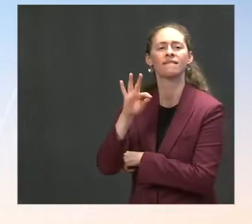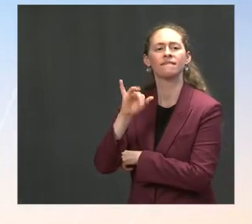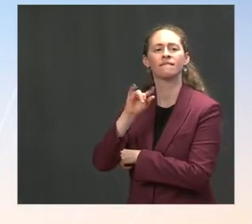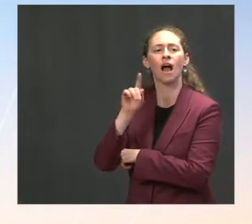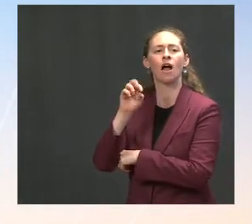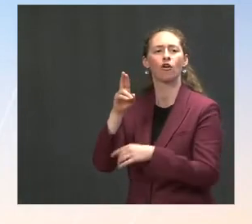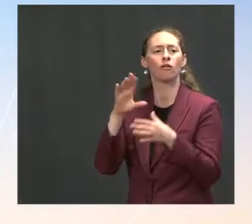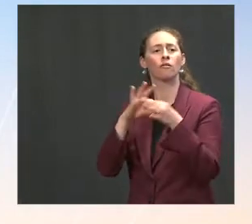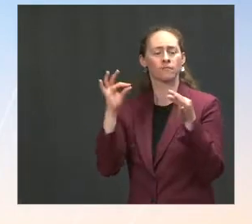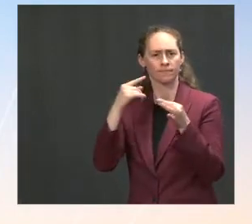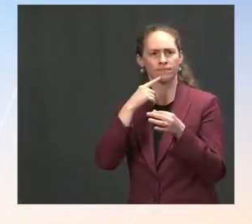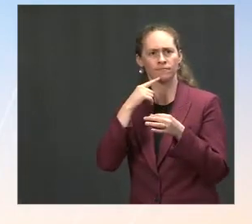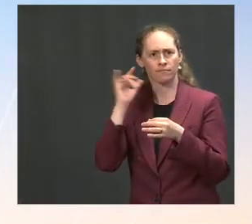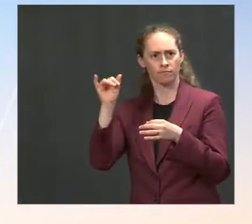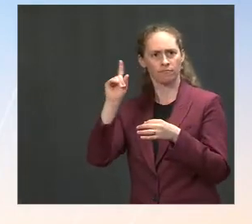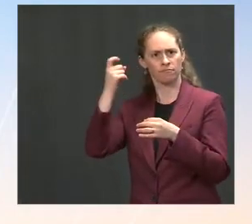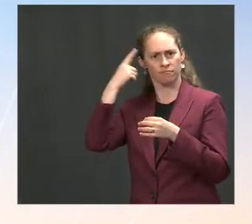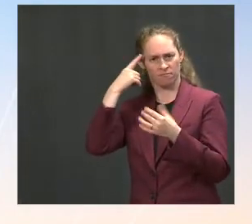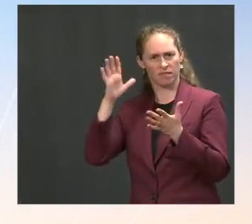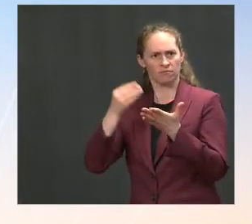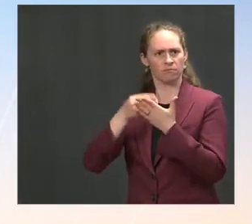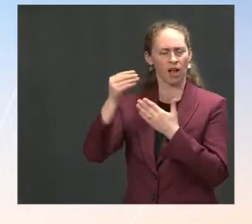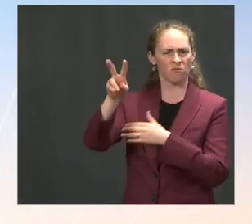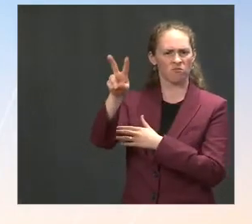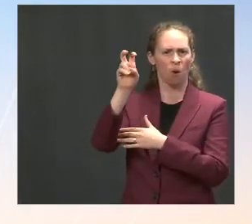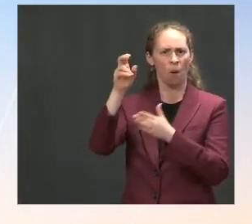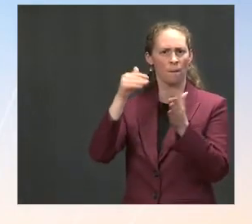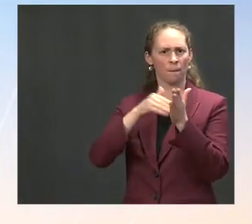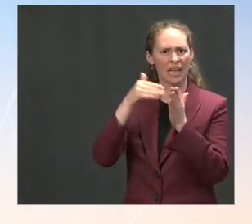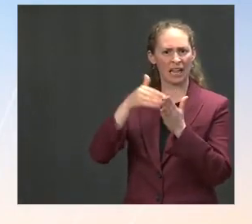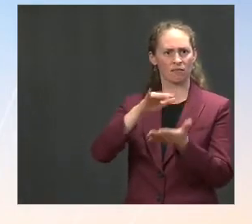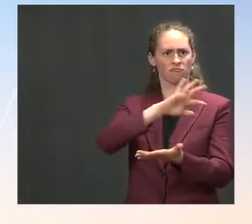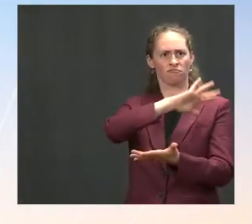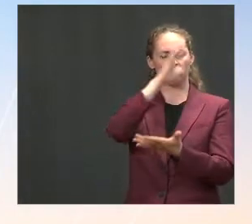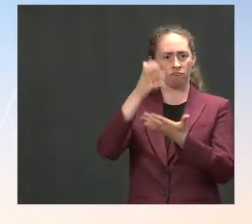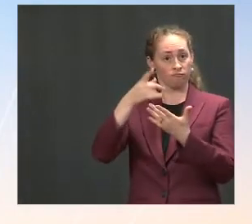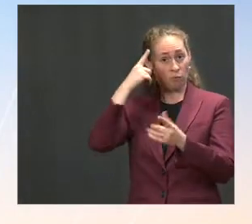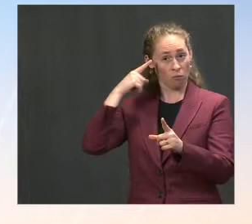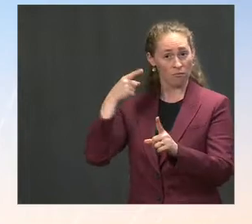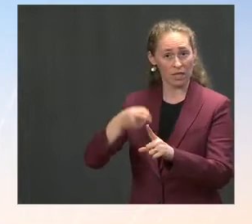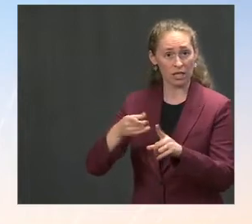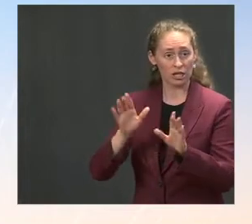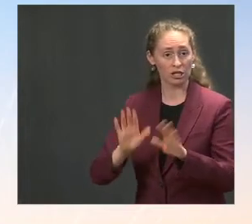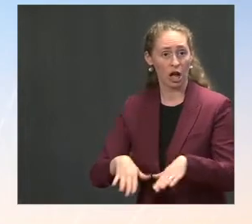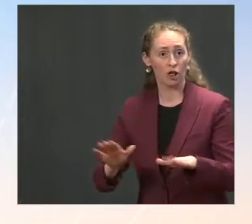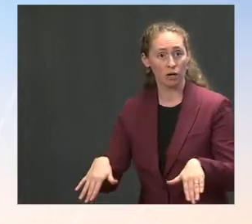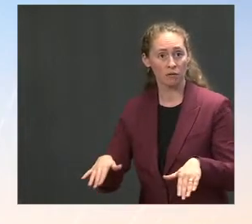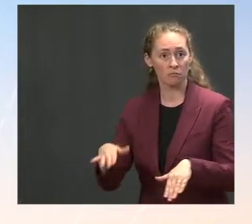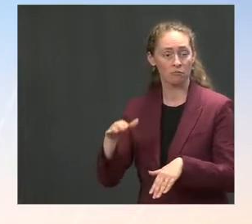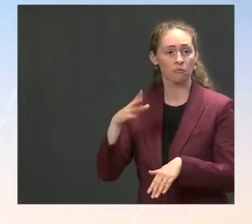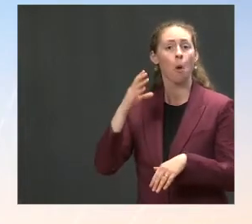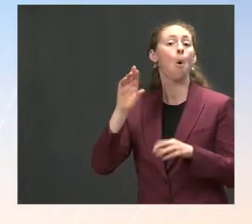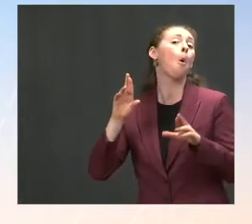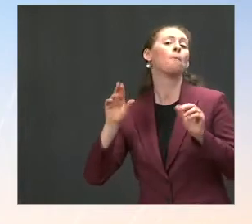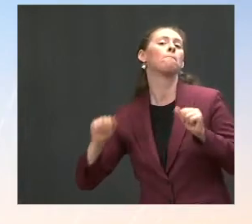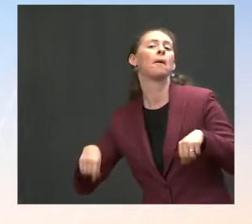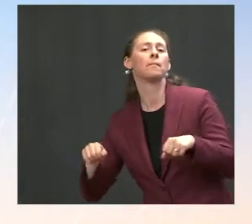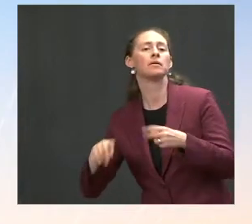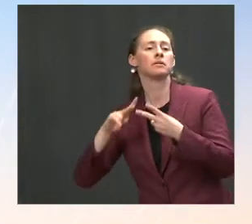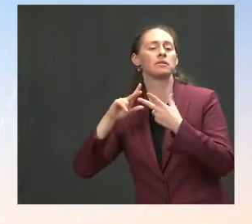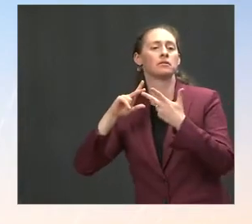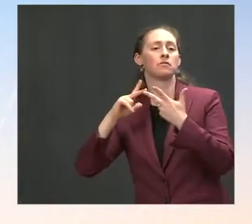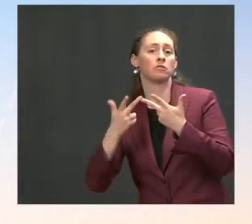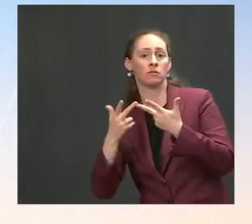200 million doses of its vaccine for children and for potential booster shots. Can you confirm the purchase, and can